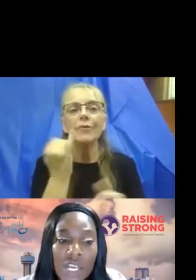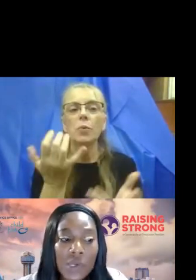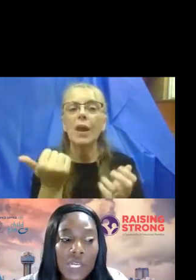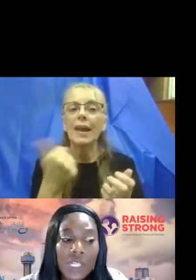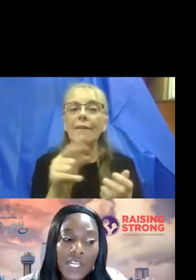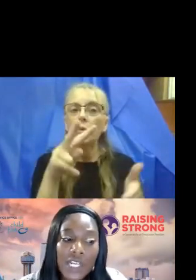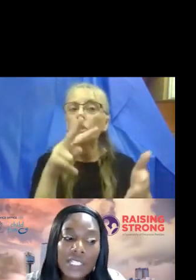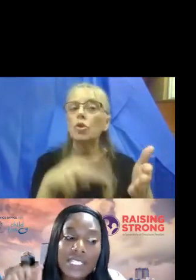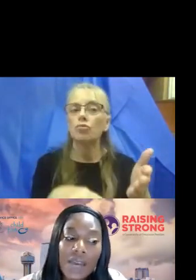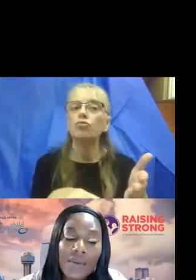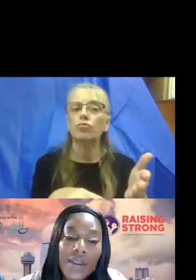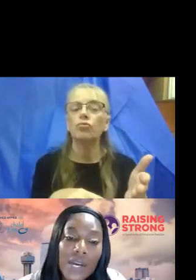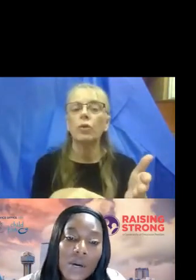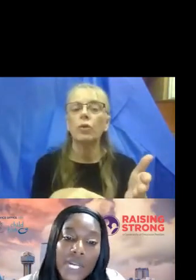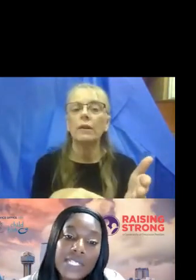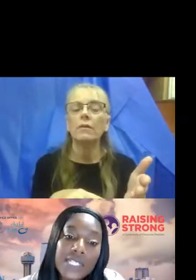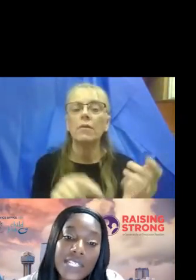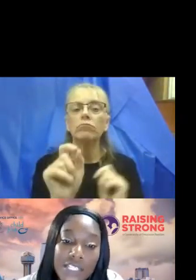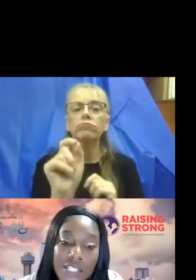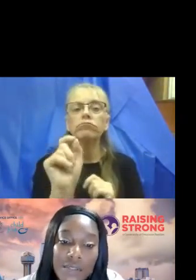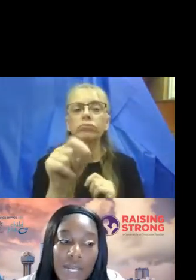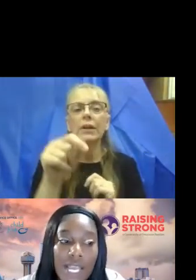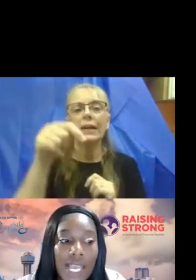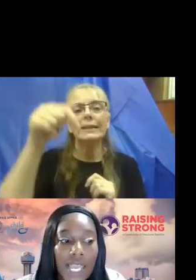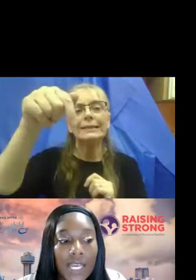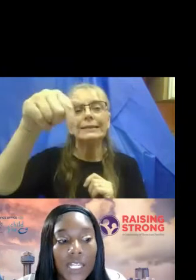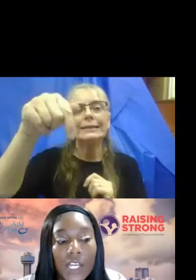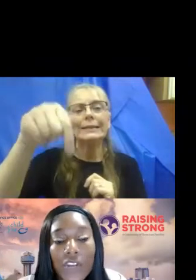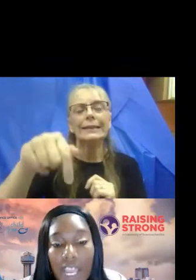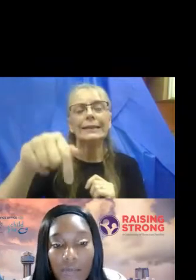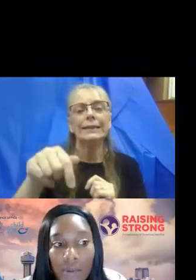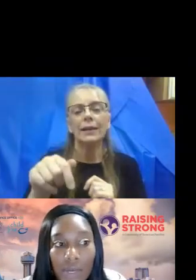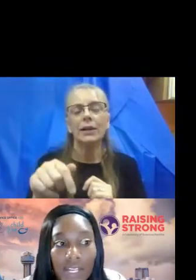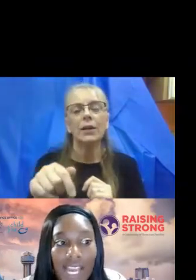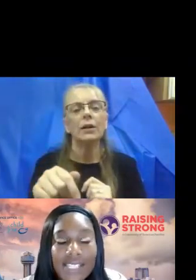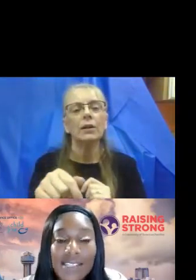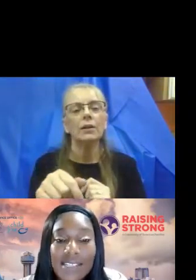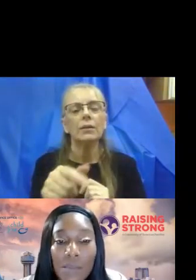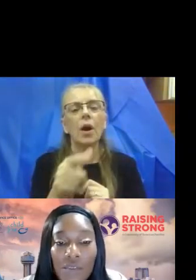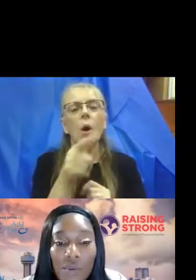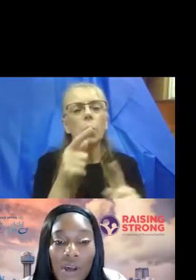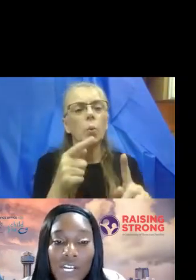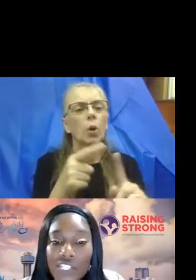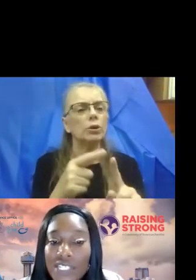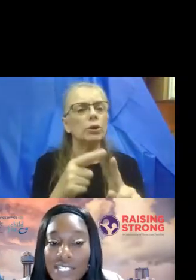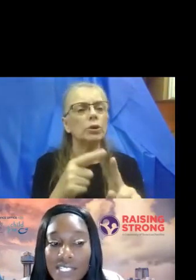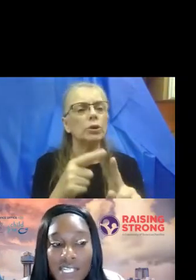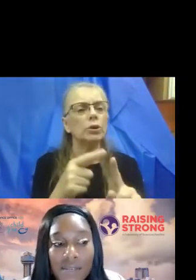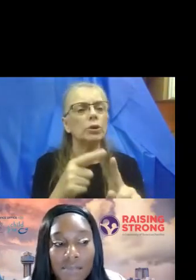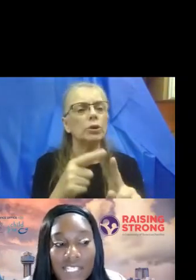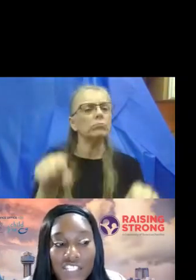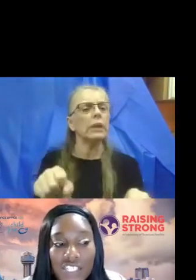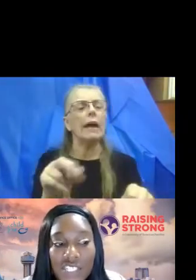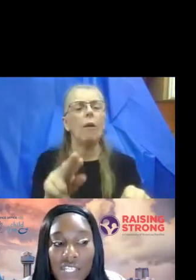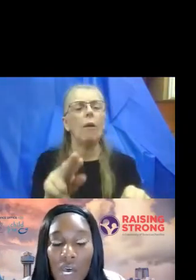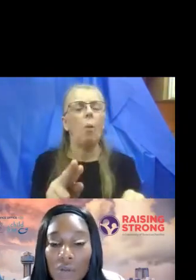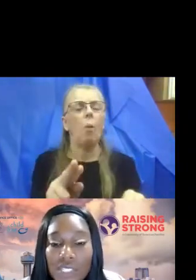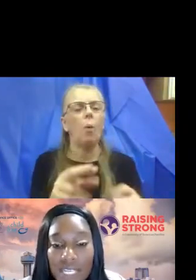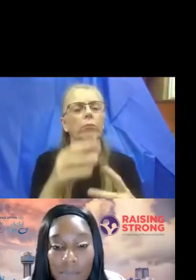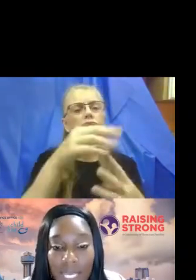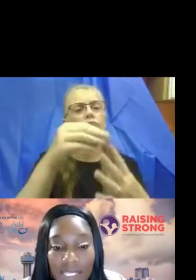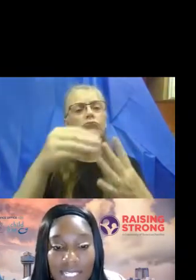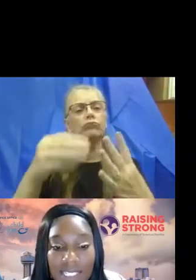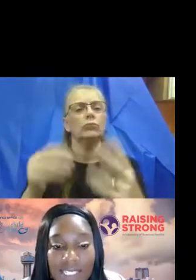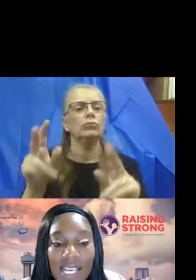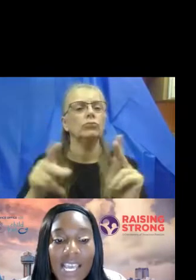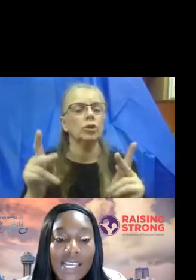message, you can click on the down arrow where it says to and click on everyone. I see some of you all are just sending messages to the host